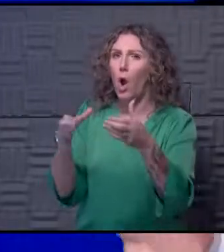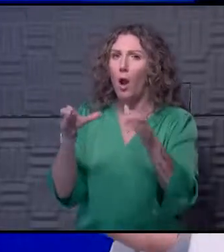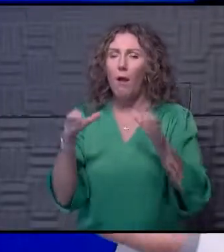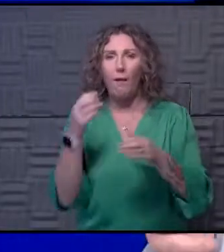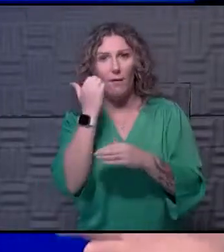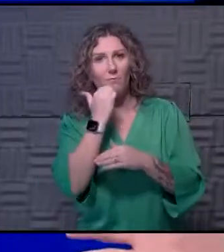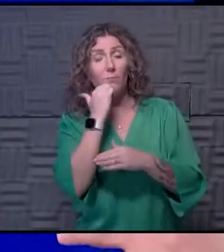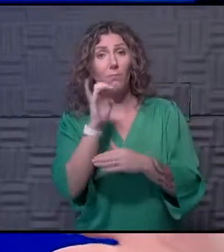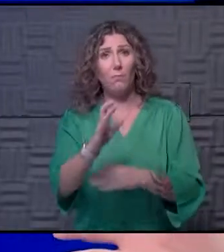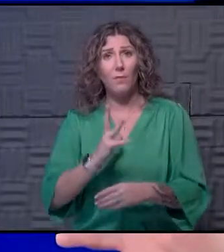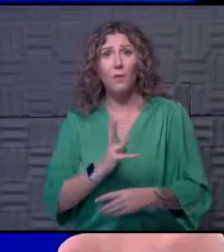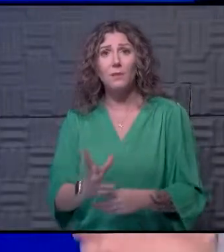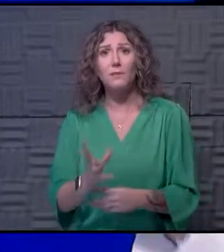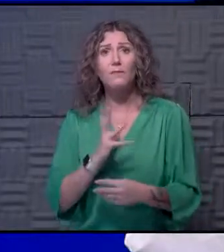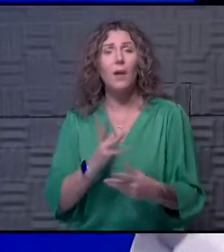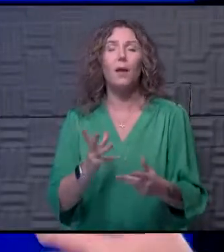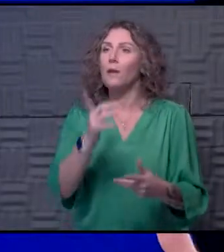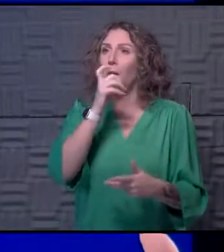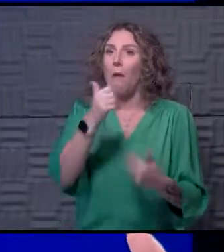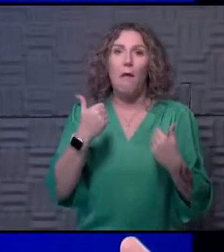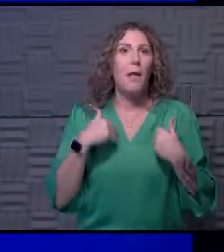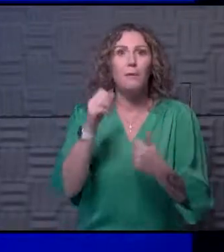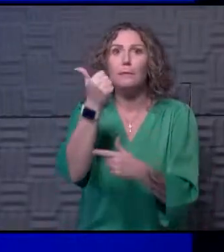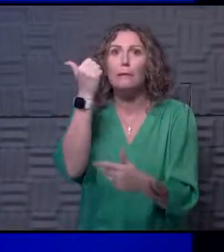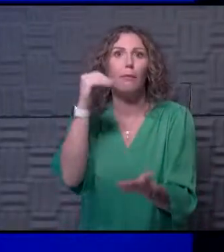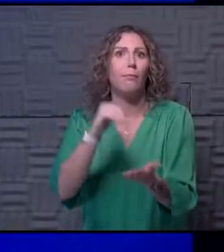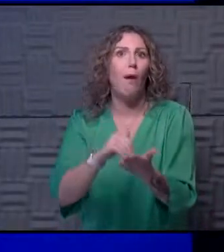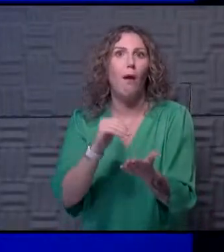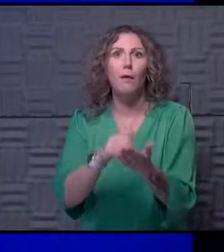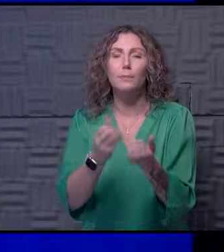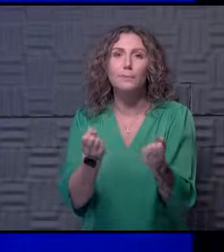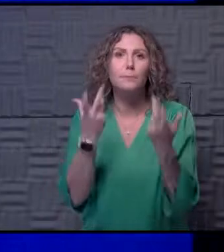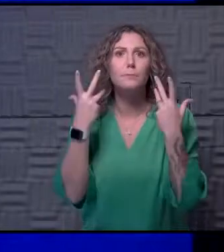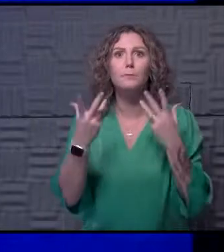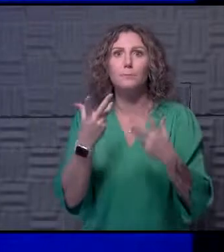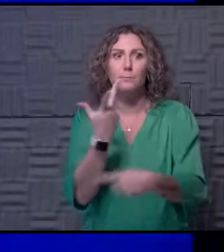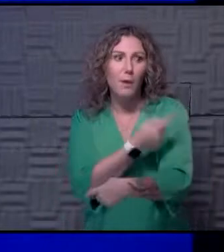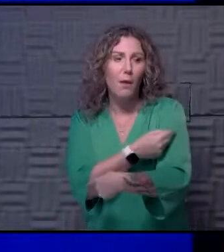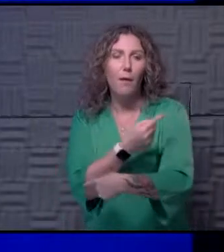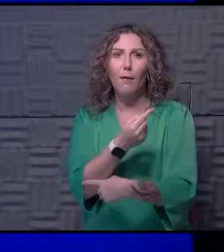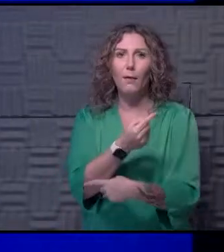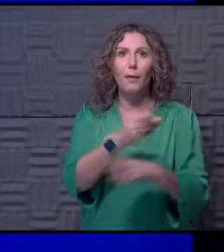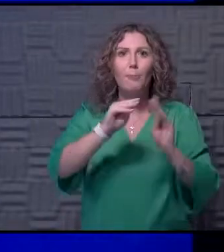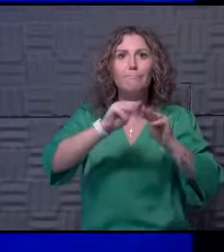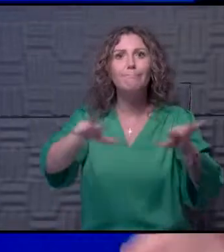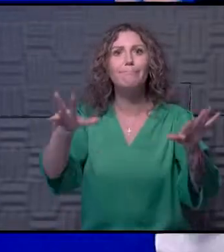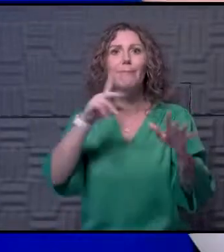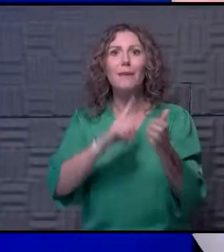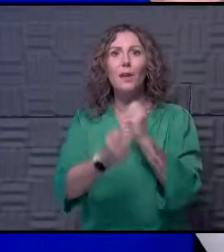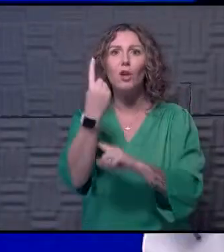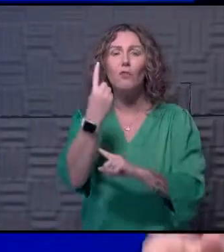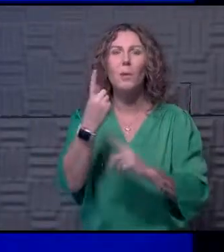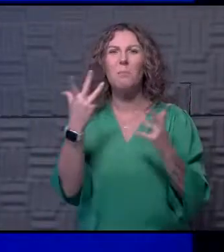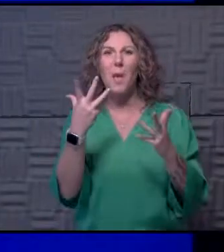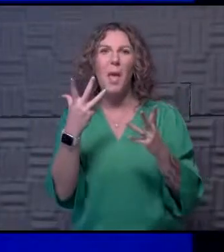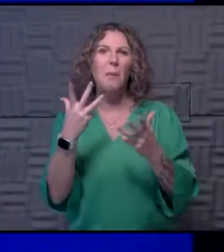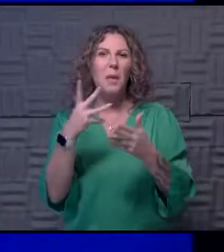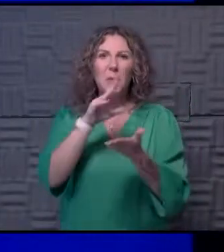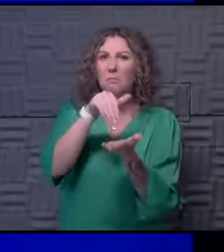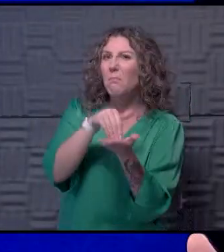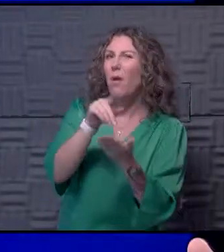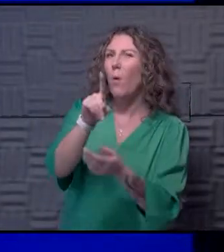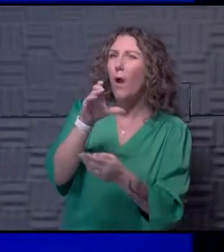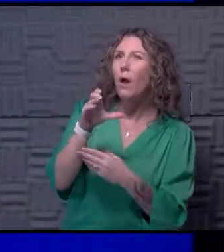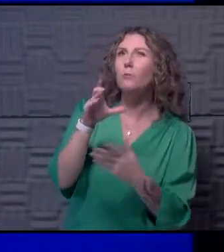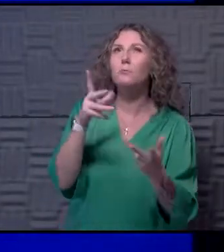fine because, you know, frankly, we're not going to have 10,000 doses on day one to give to everybody. You know, we'll be in the low hundreds or mid hundreds or whatever the number is,